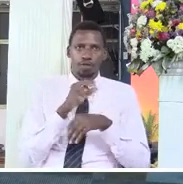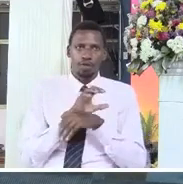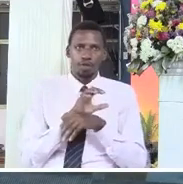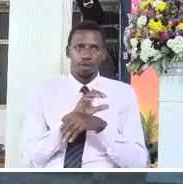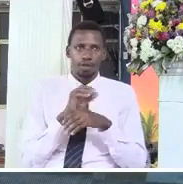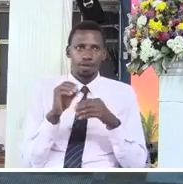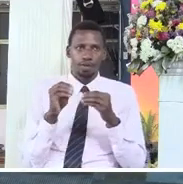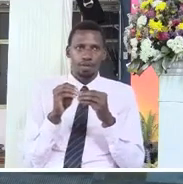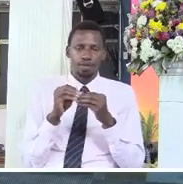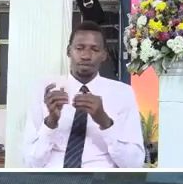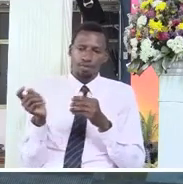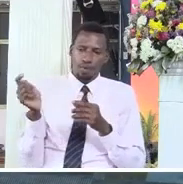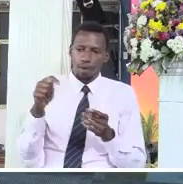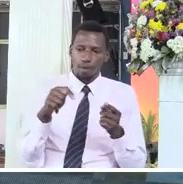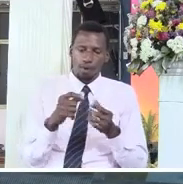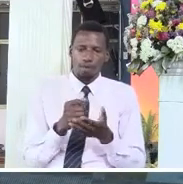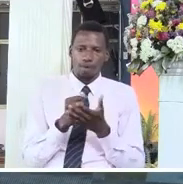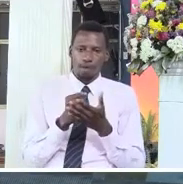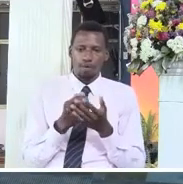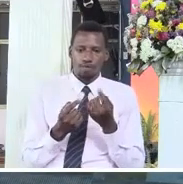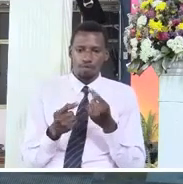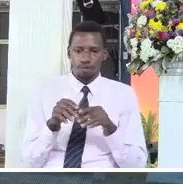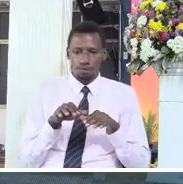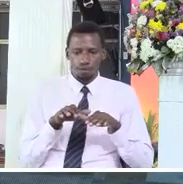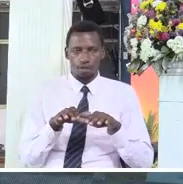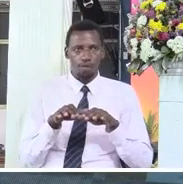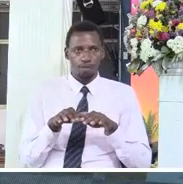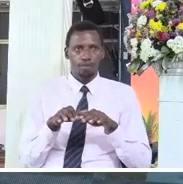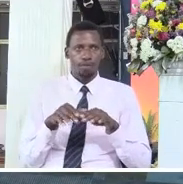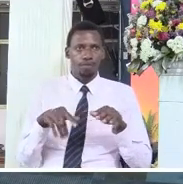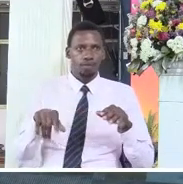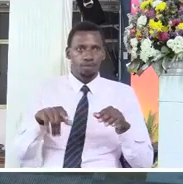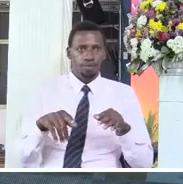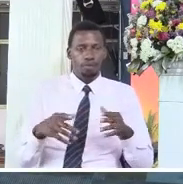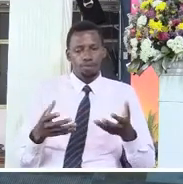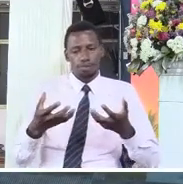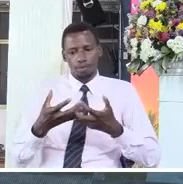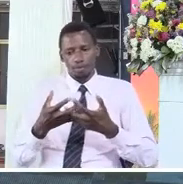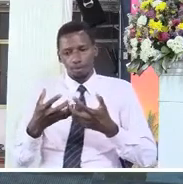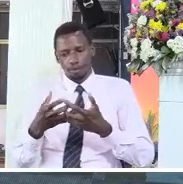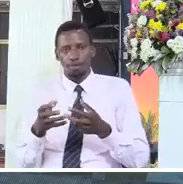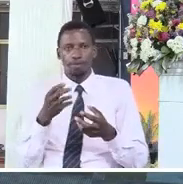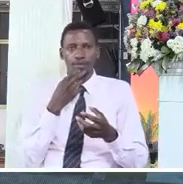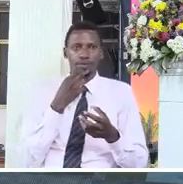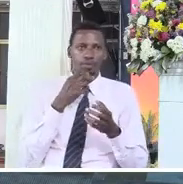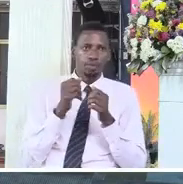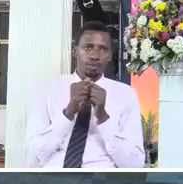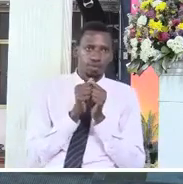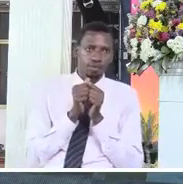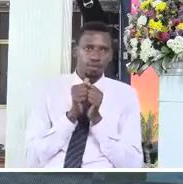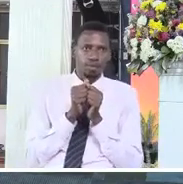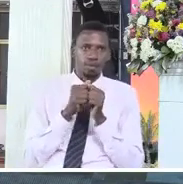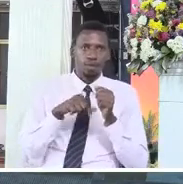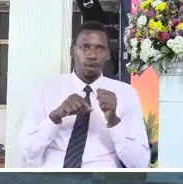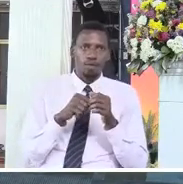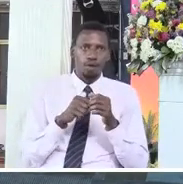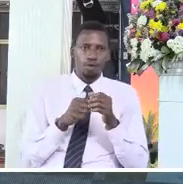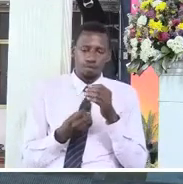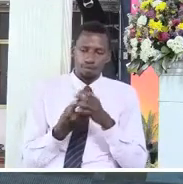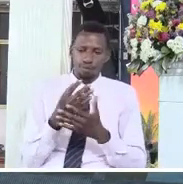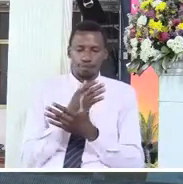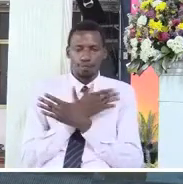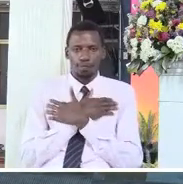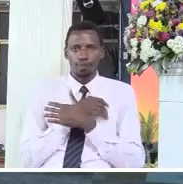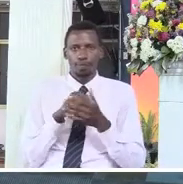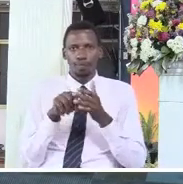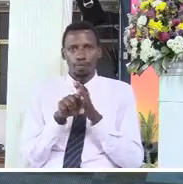and help in cooking chapati, and we bond, we laugh together, you know, and we form friendships, you